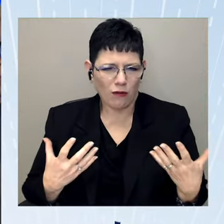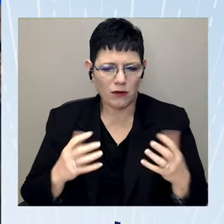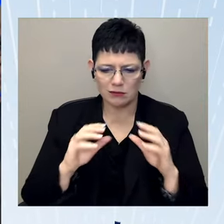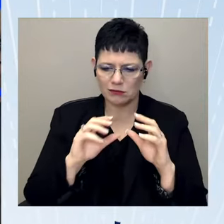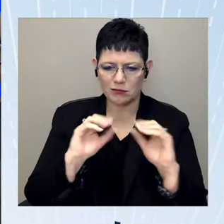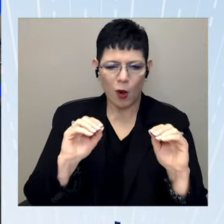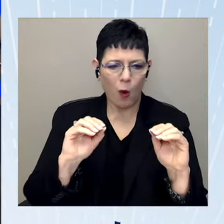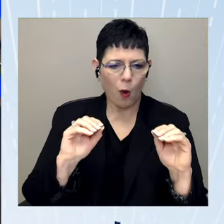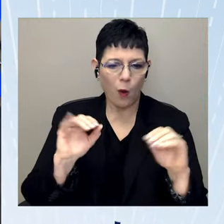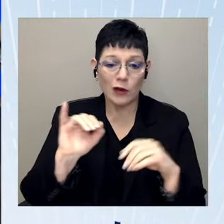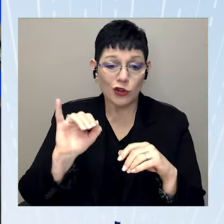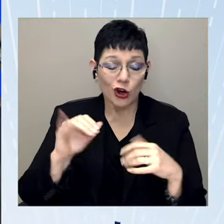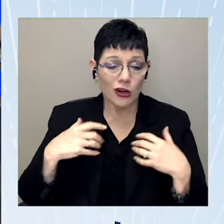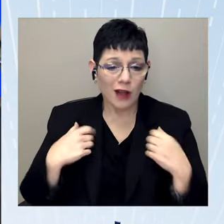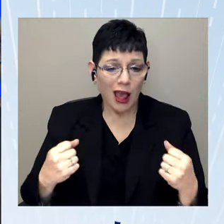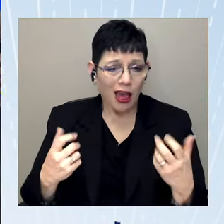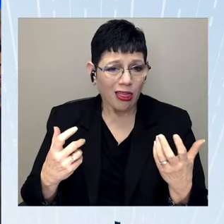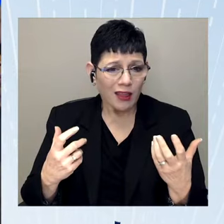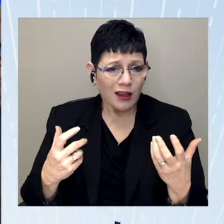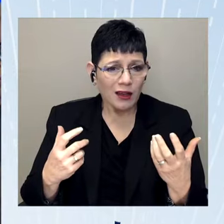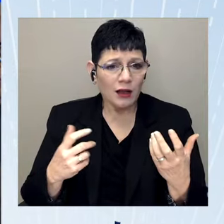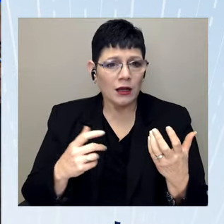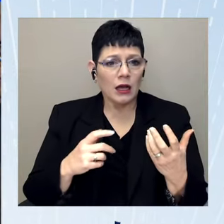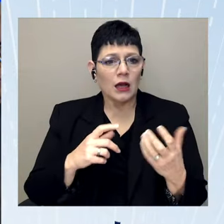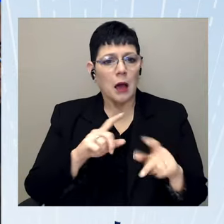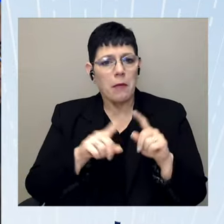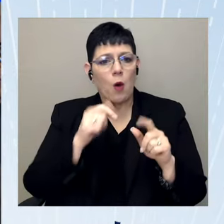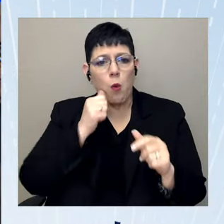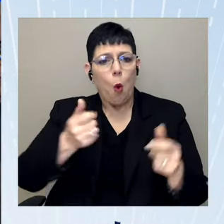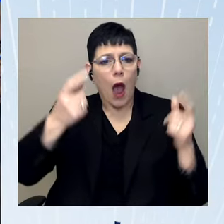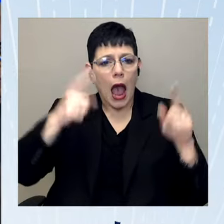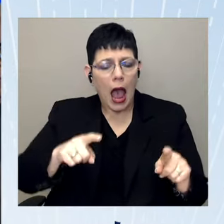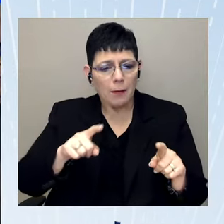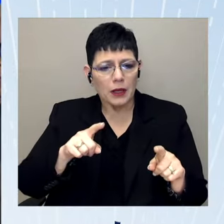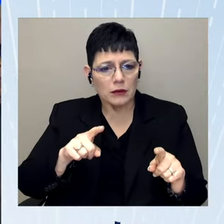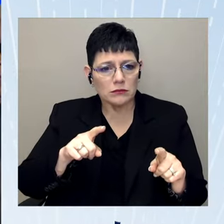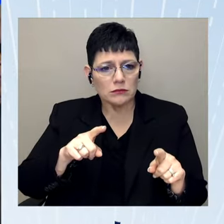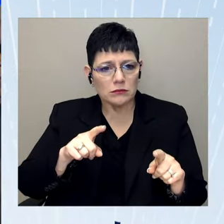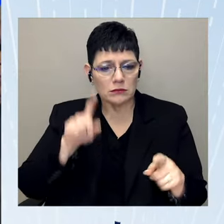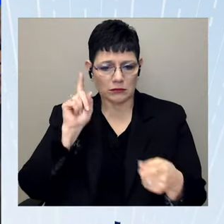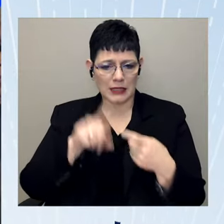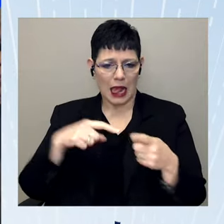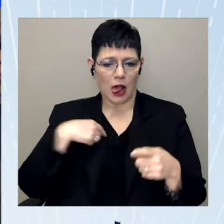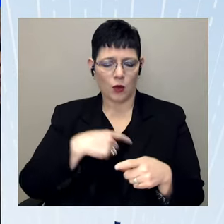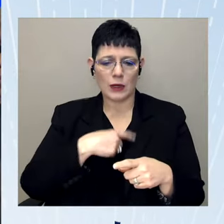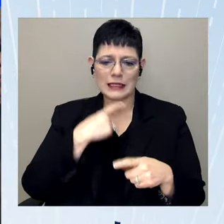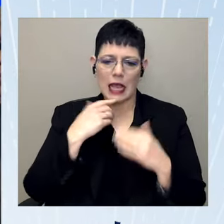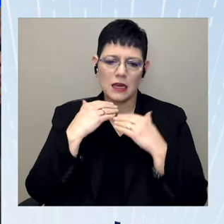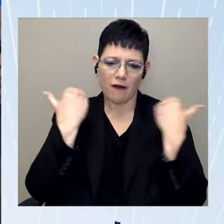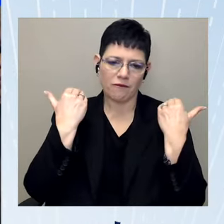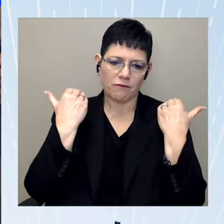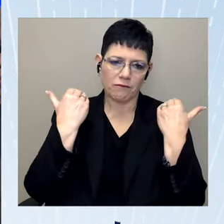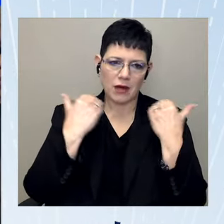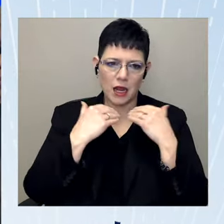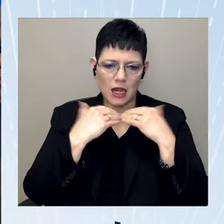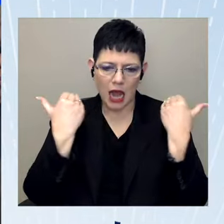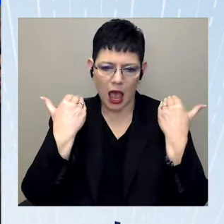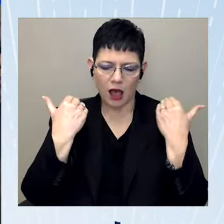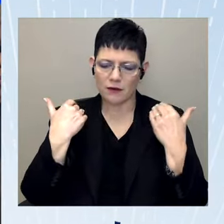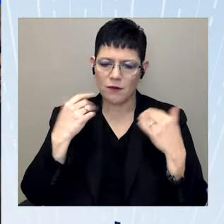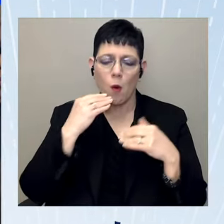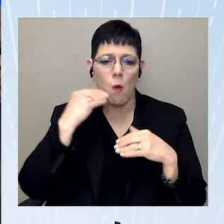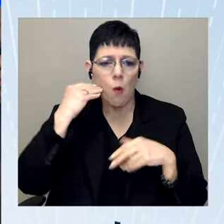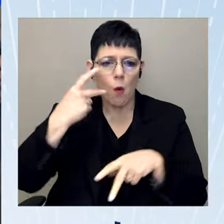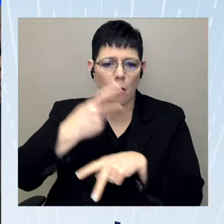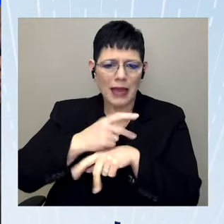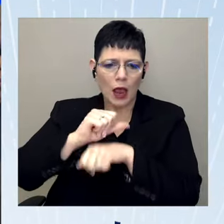insurance. But the reality is, it wouldn't happen unless we decided enough was enough. How long have home care workers,